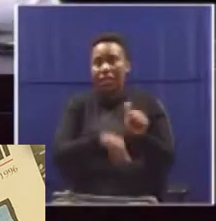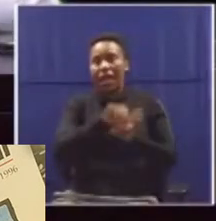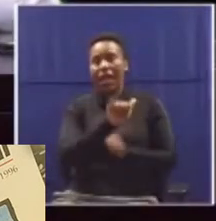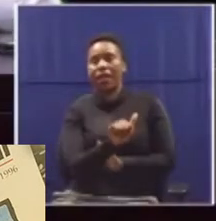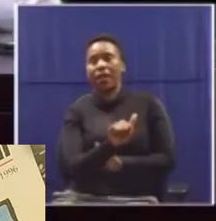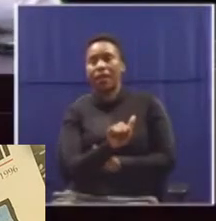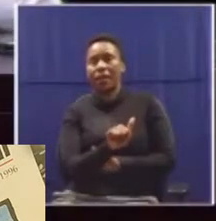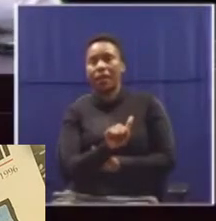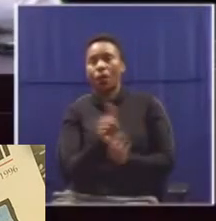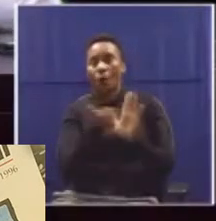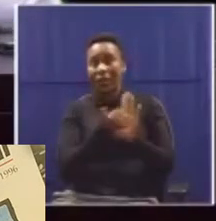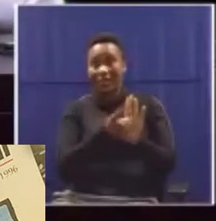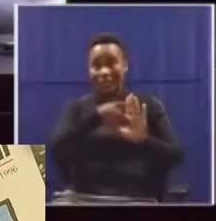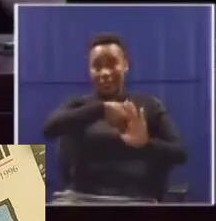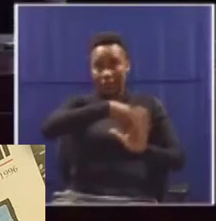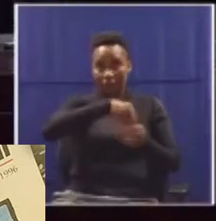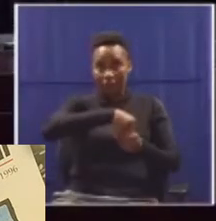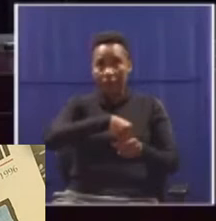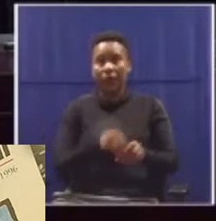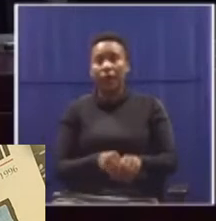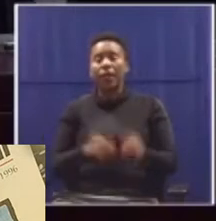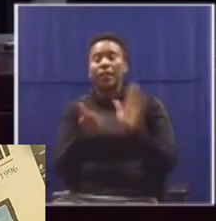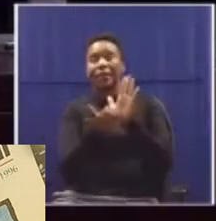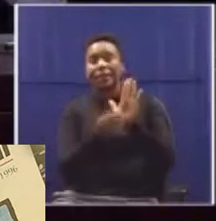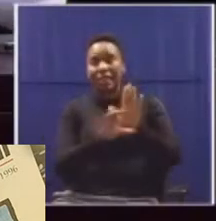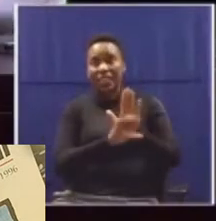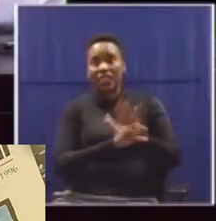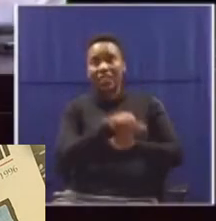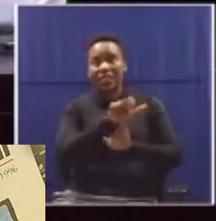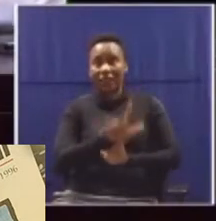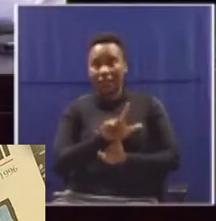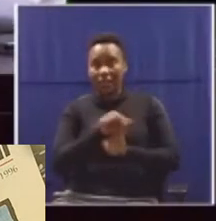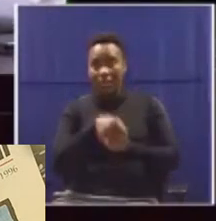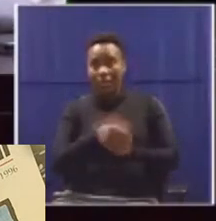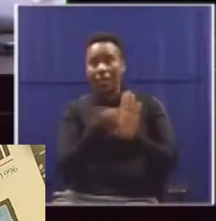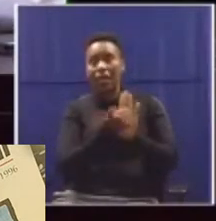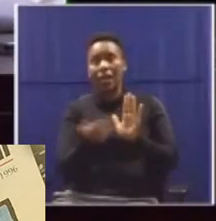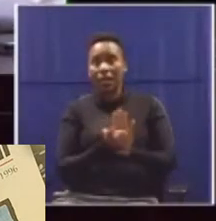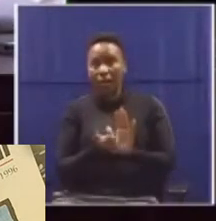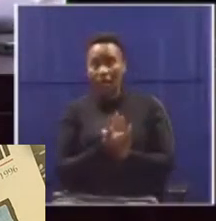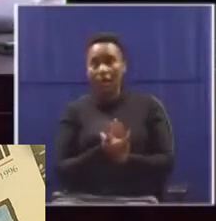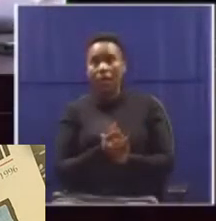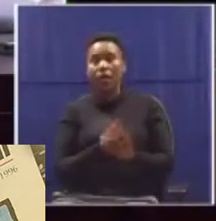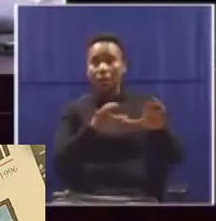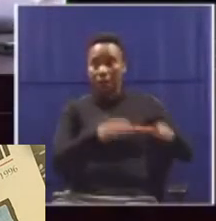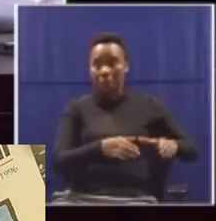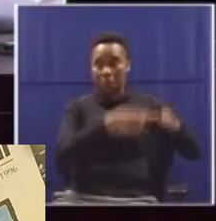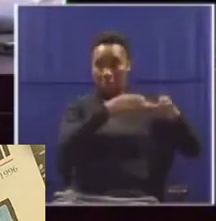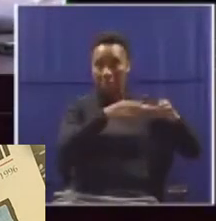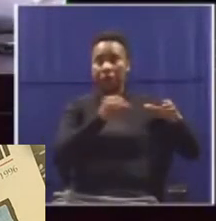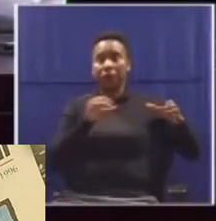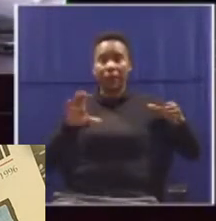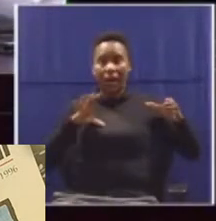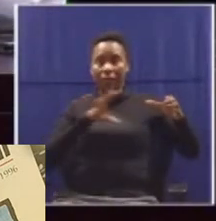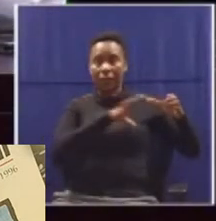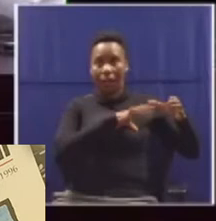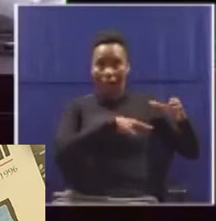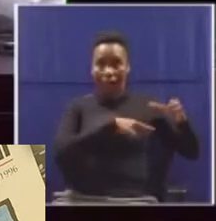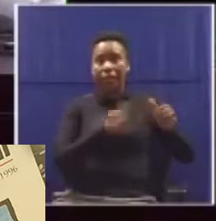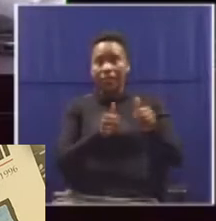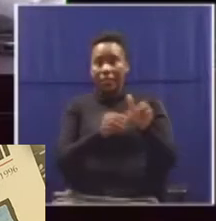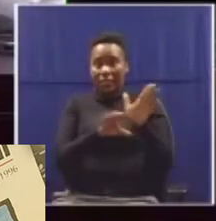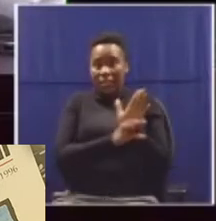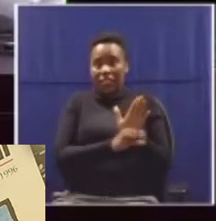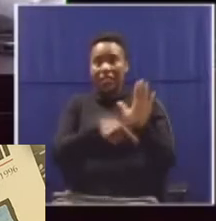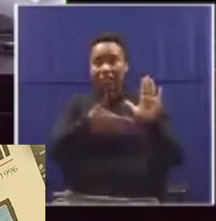edge section 7 of the X provides for the composition of the cancer and section 7